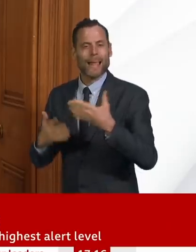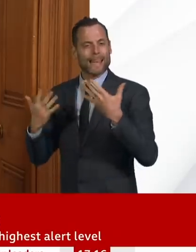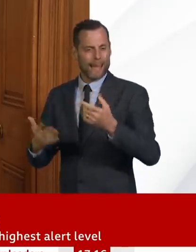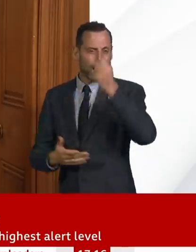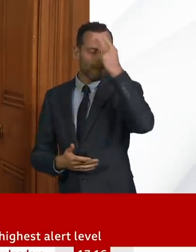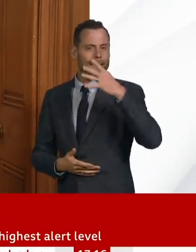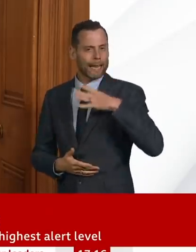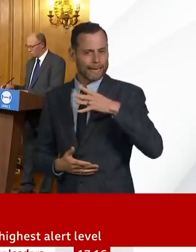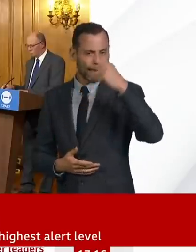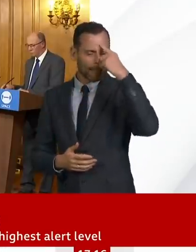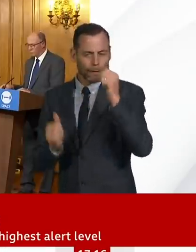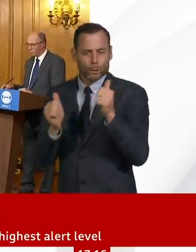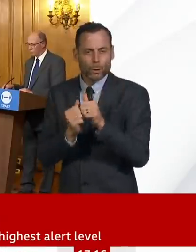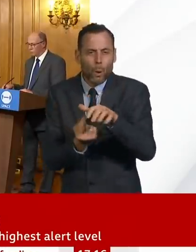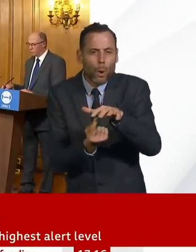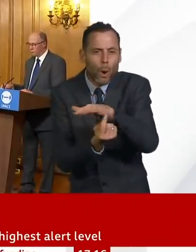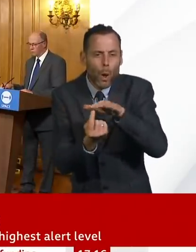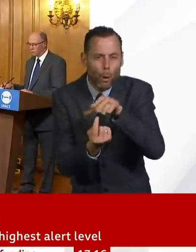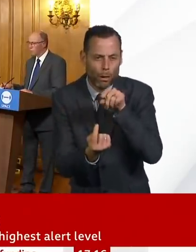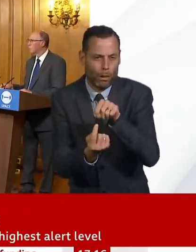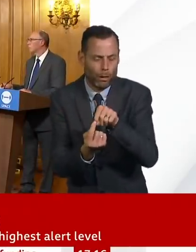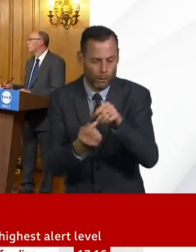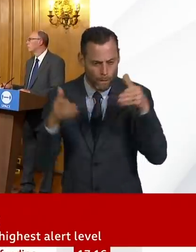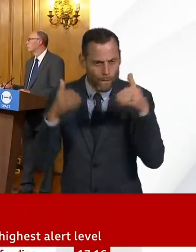go next to Vicky from Lancashire.